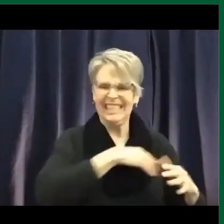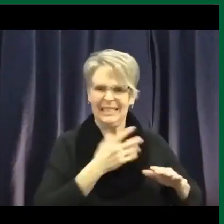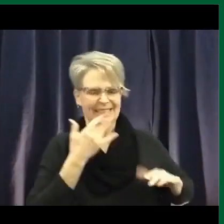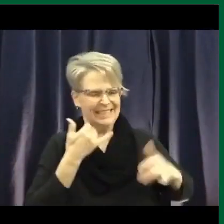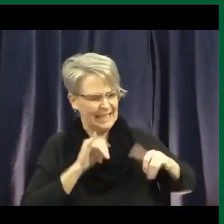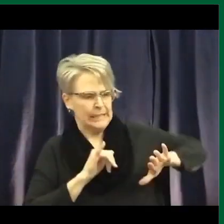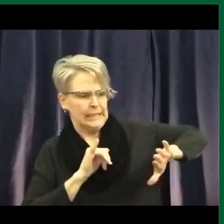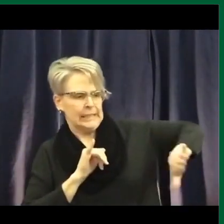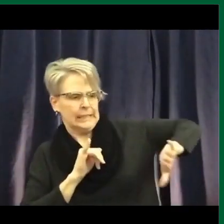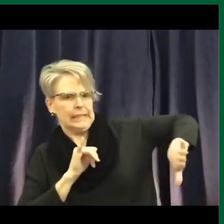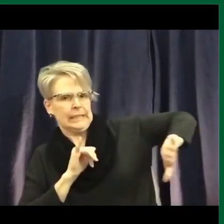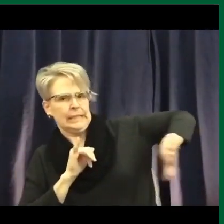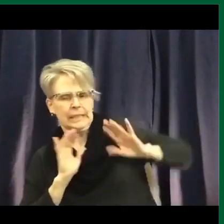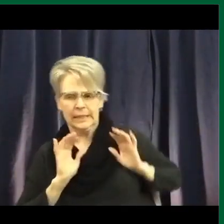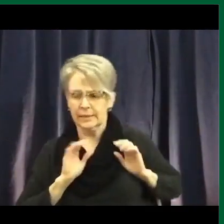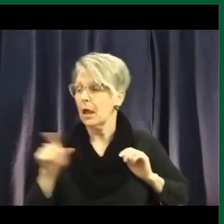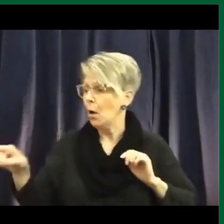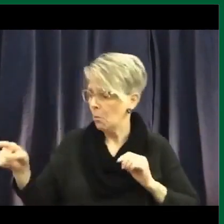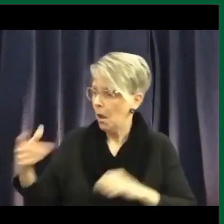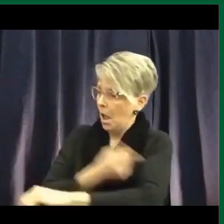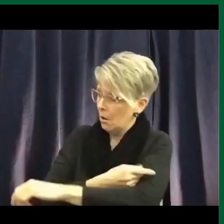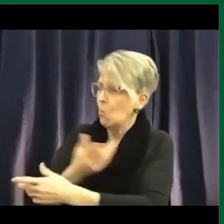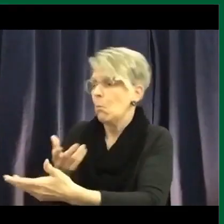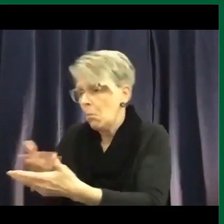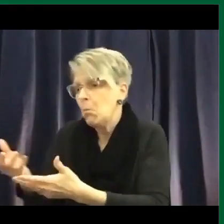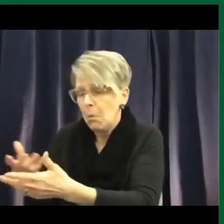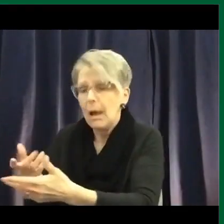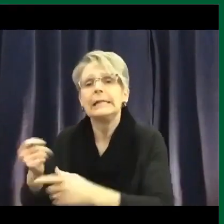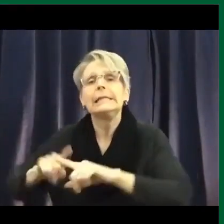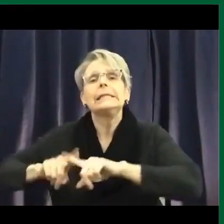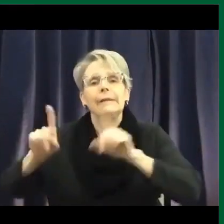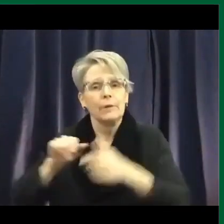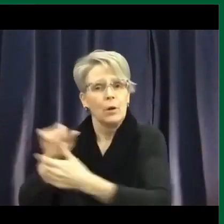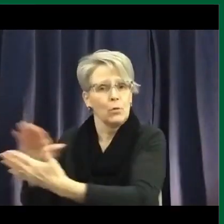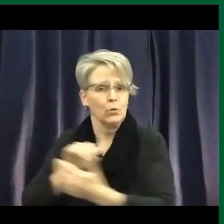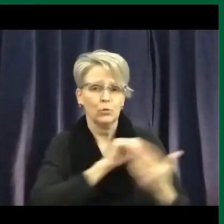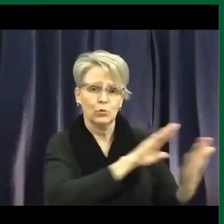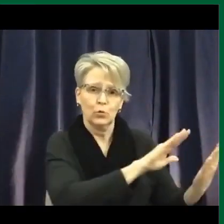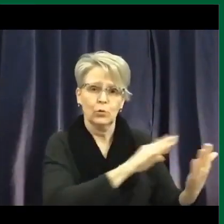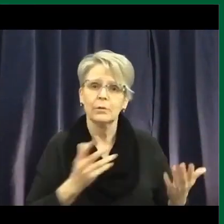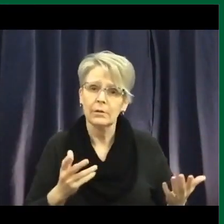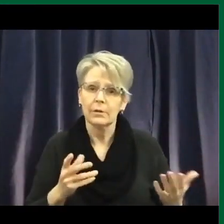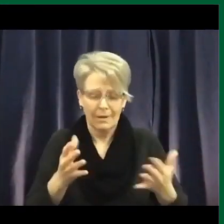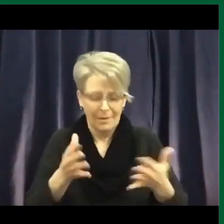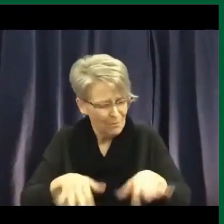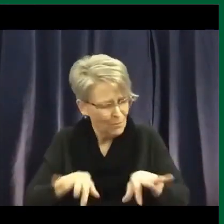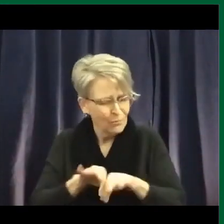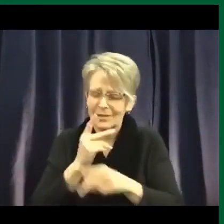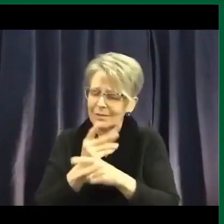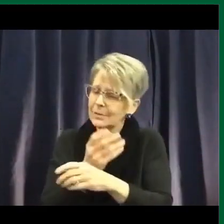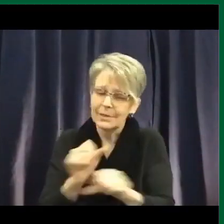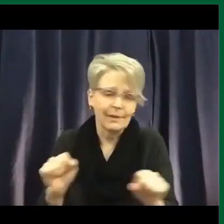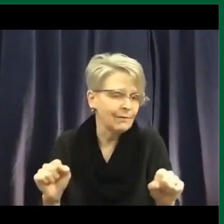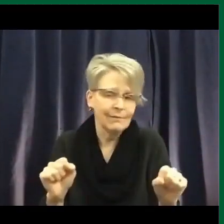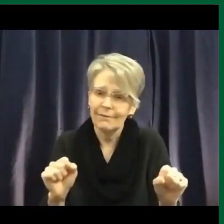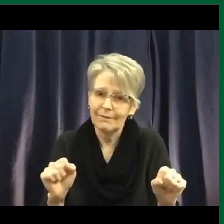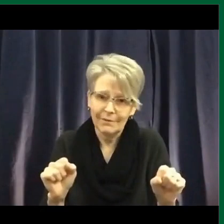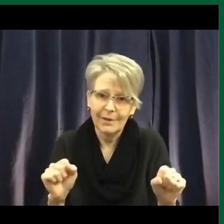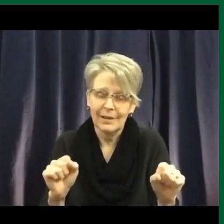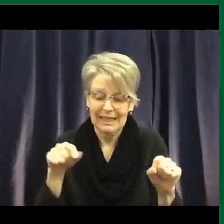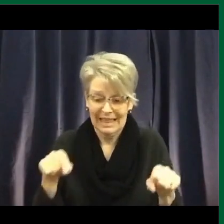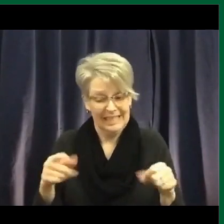different fashion over the next number of weeks, just to ensure that we do remain safe through this very critical period